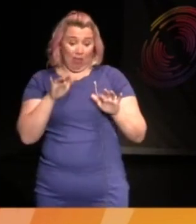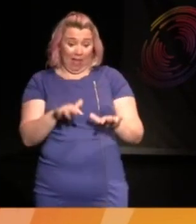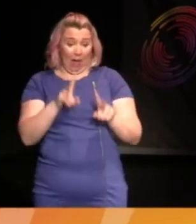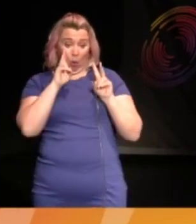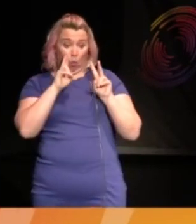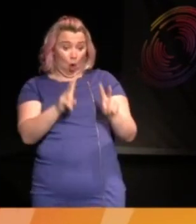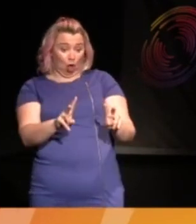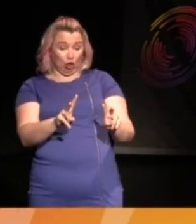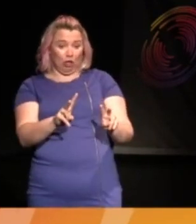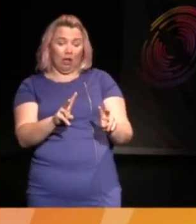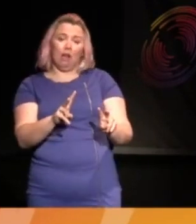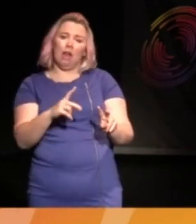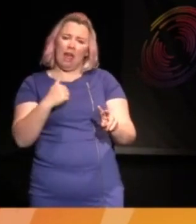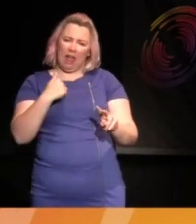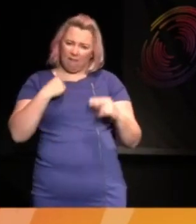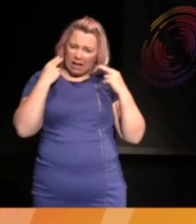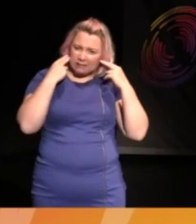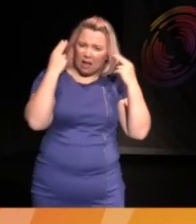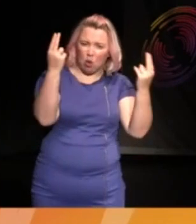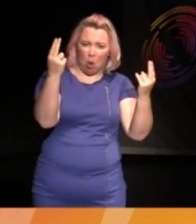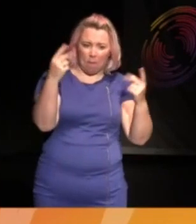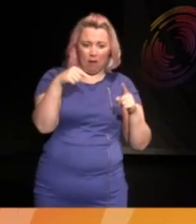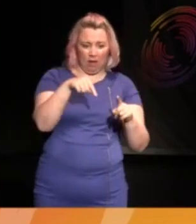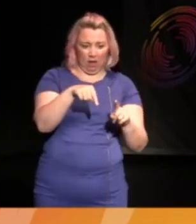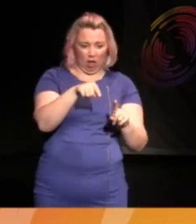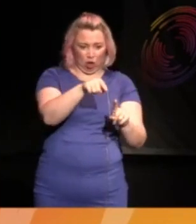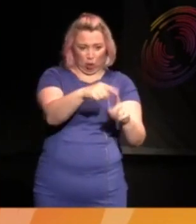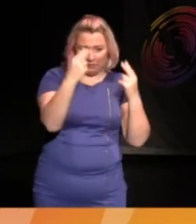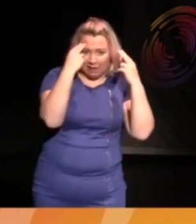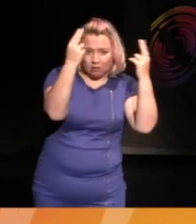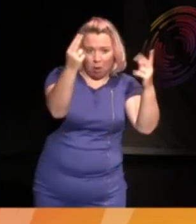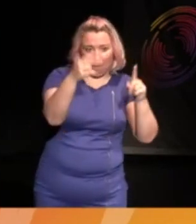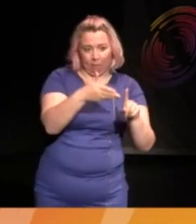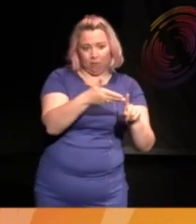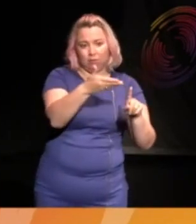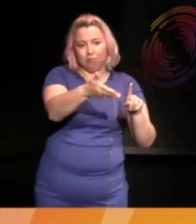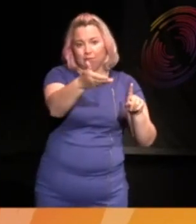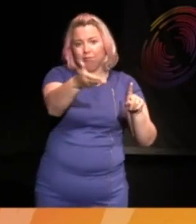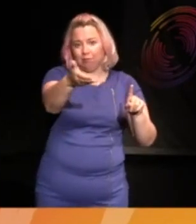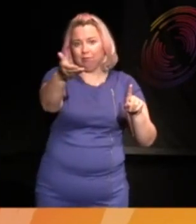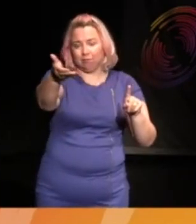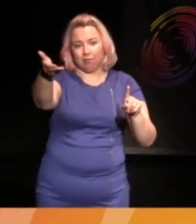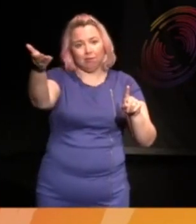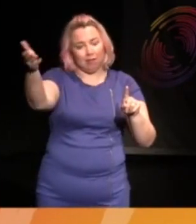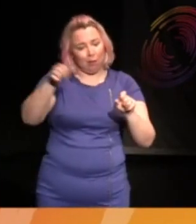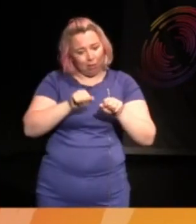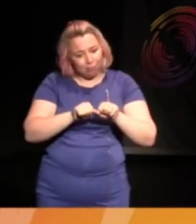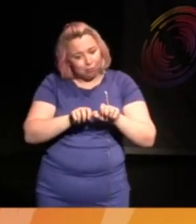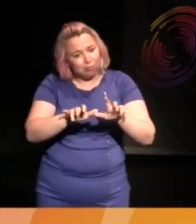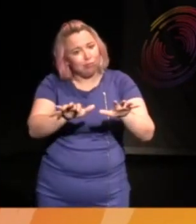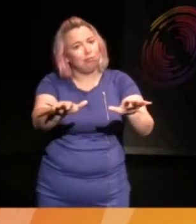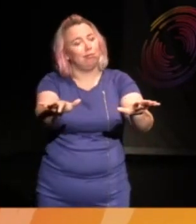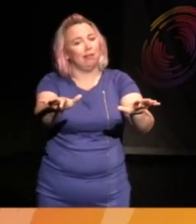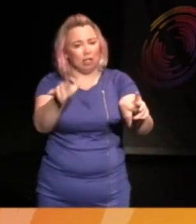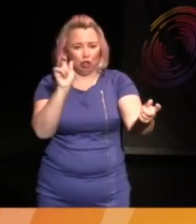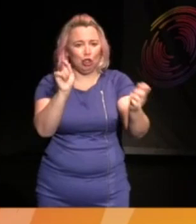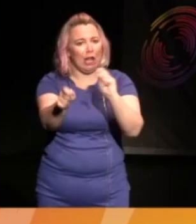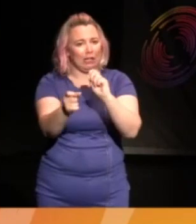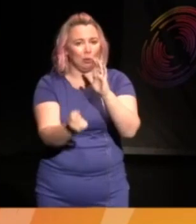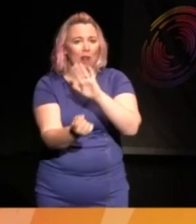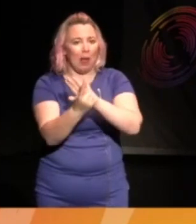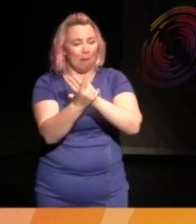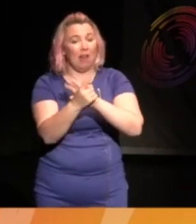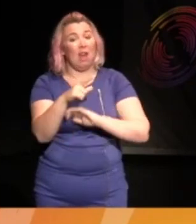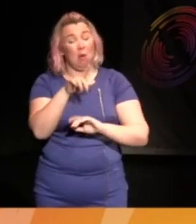calls on to courage. And if I stand up for you and you stand up for me and everybody else, like we stand up for each other, something has to be done, because we will force them